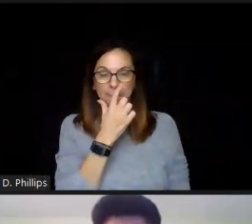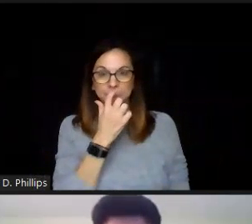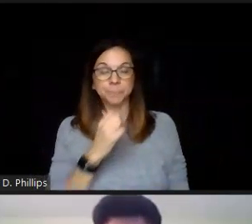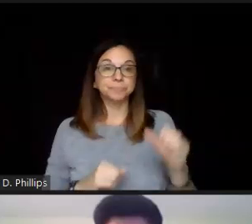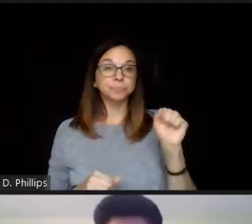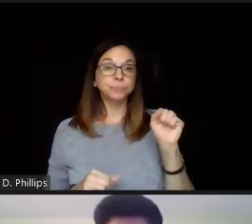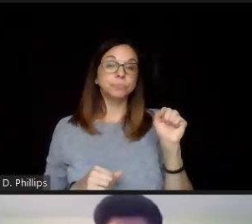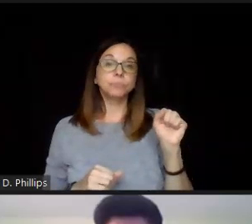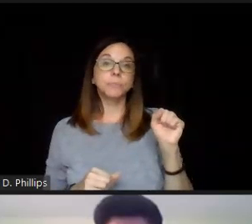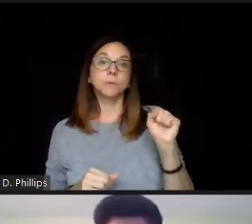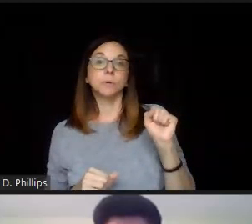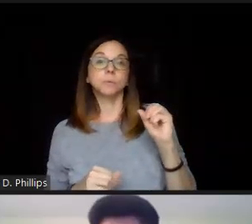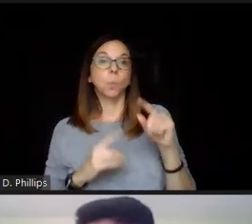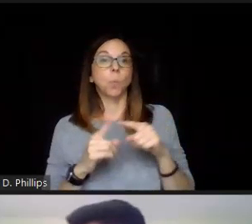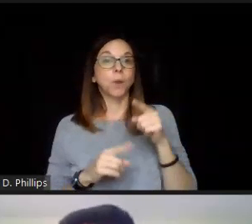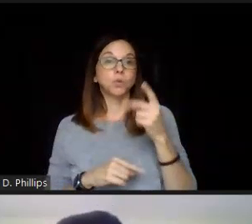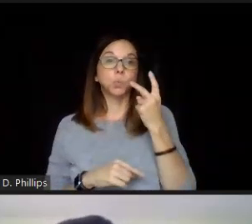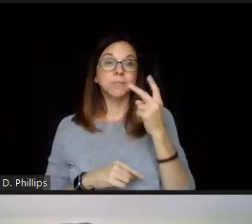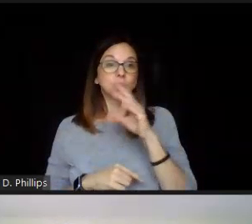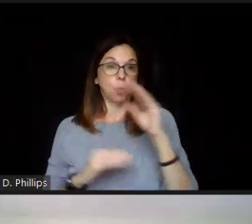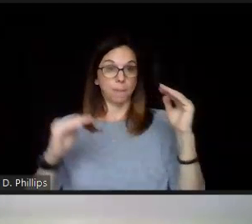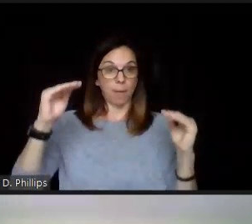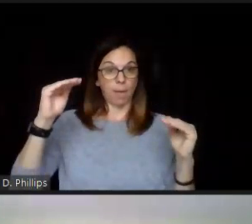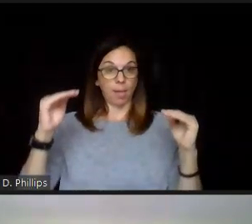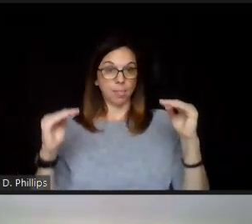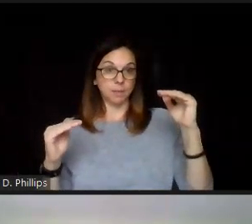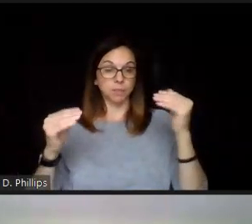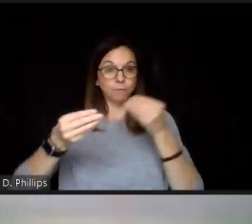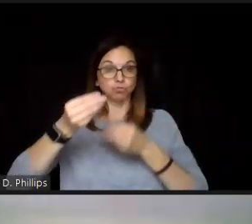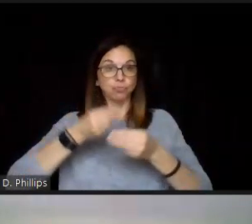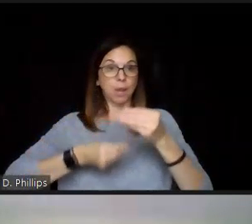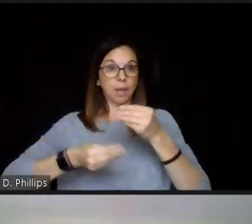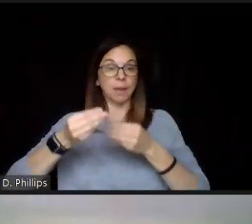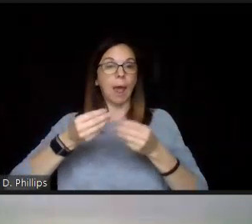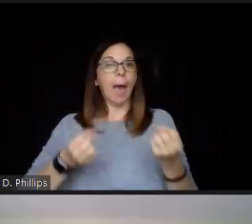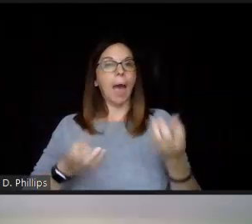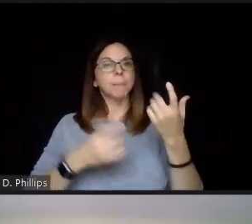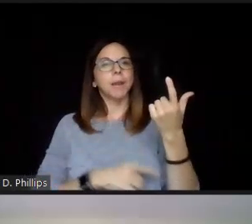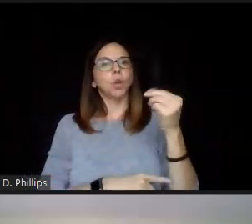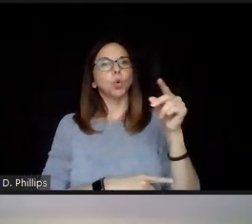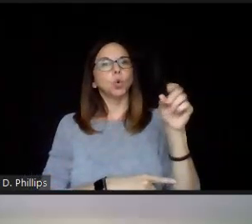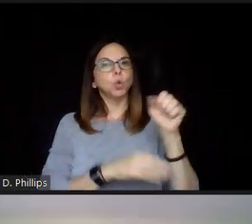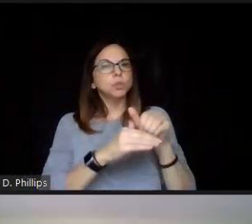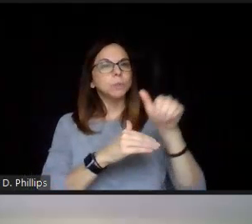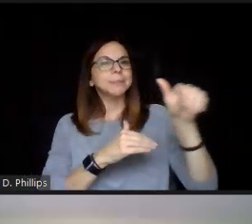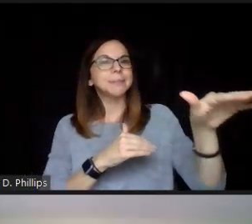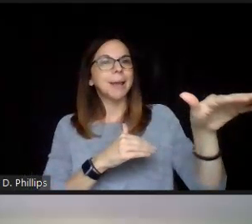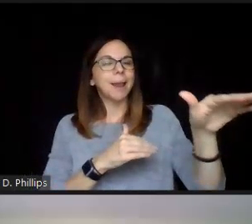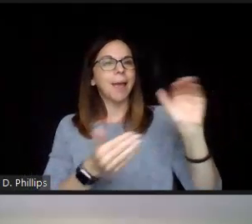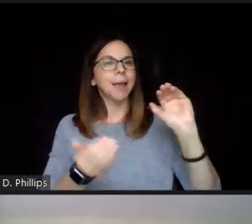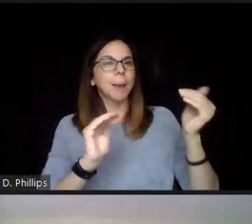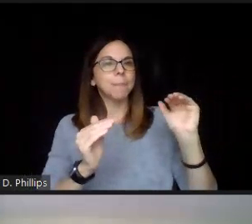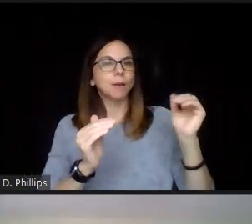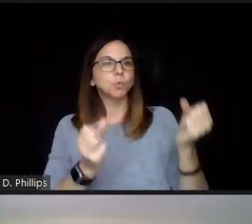So in other words, when you look at your balance of trade, how many goods are going out versus how many goods do you